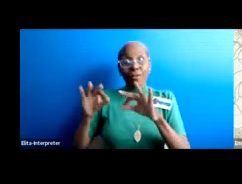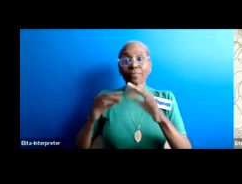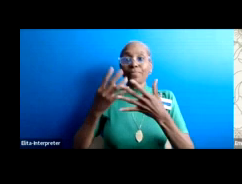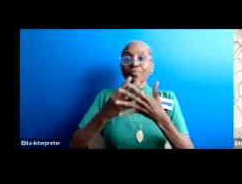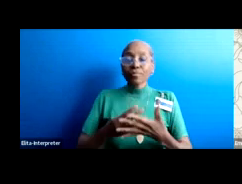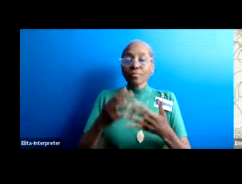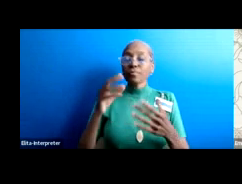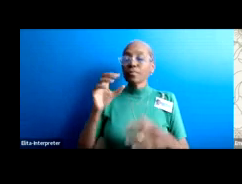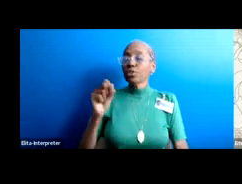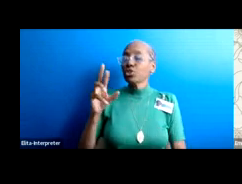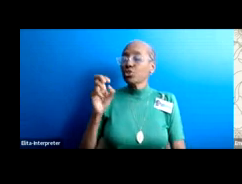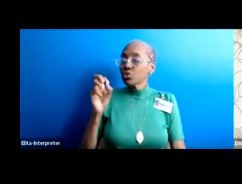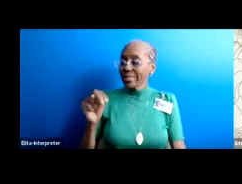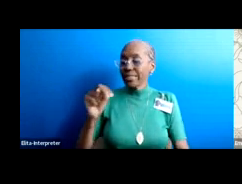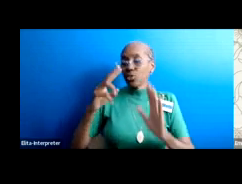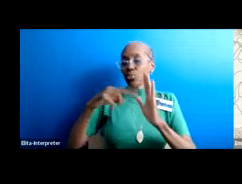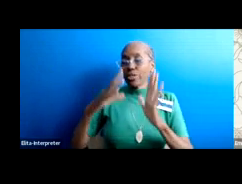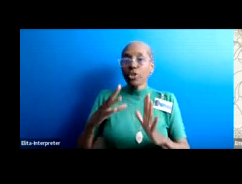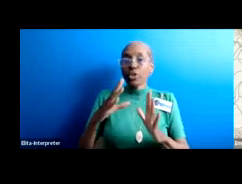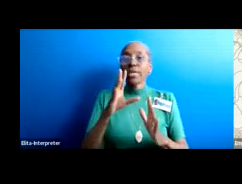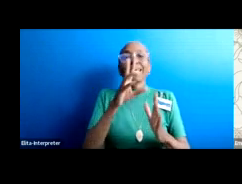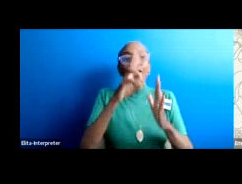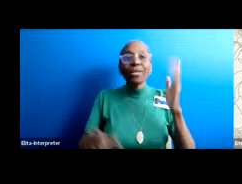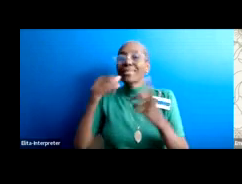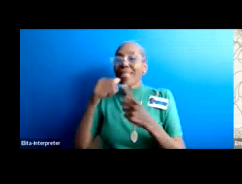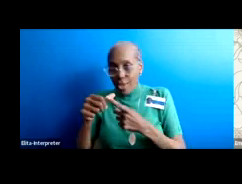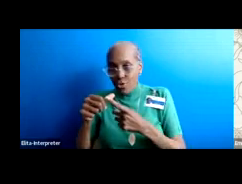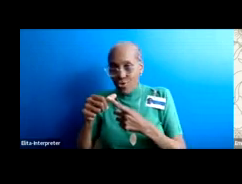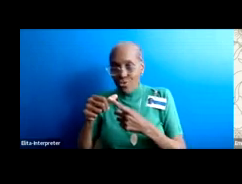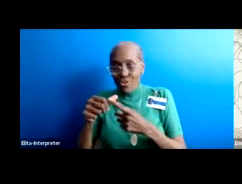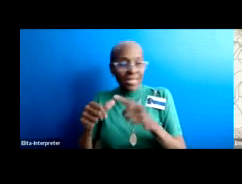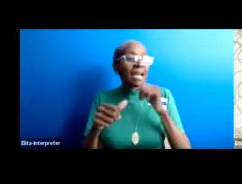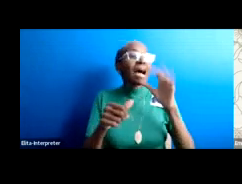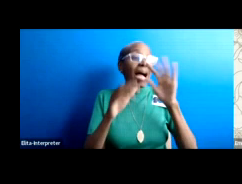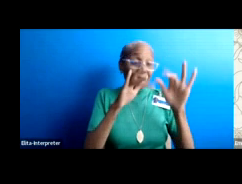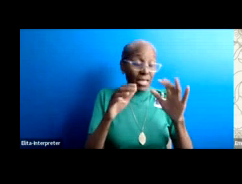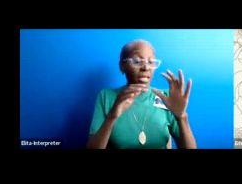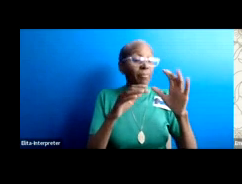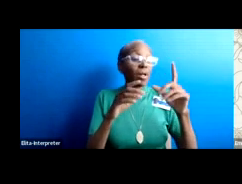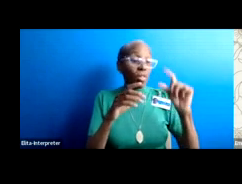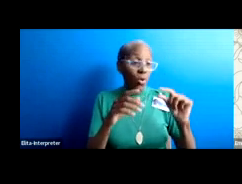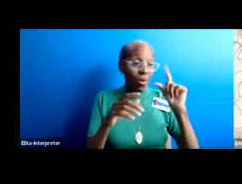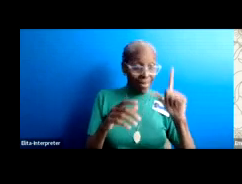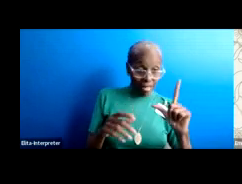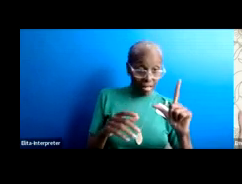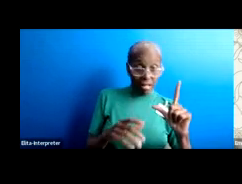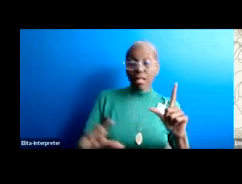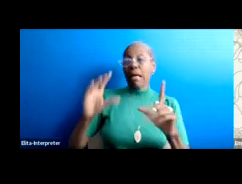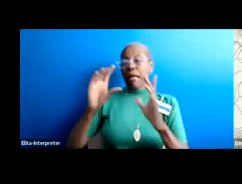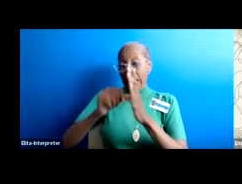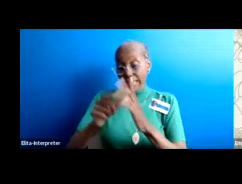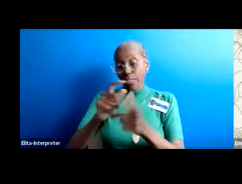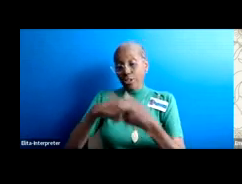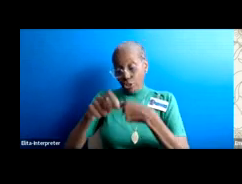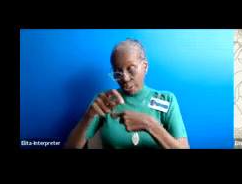through a screen reader, it is reading the letter that I have typed. So I've typed a lowercase l, highlighted it,